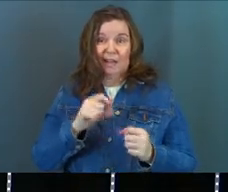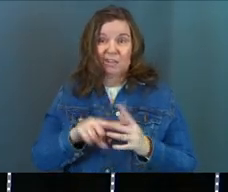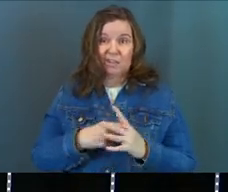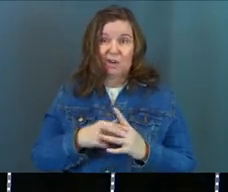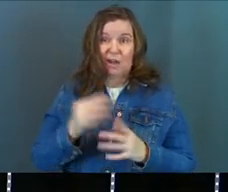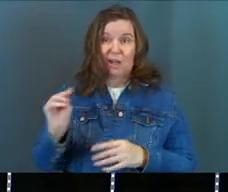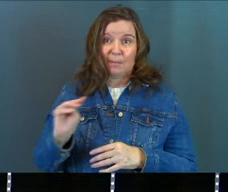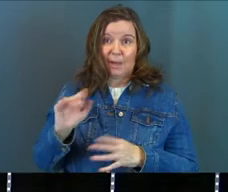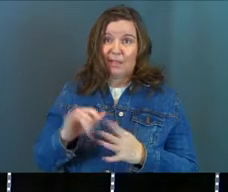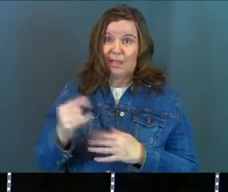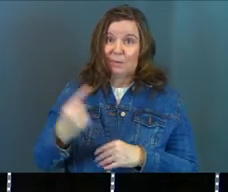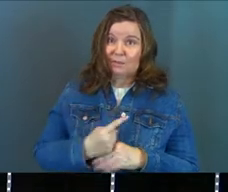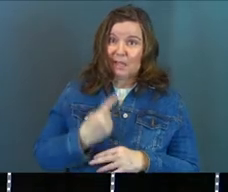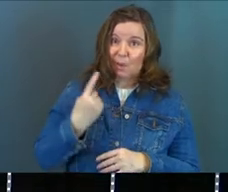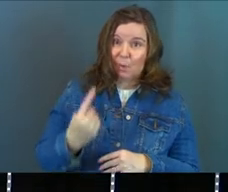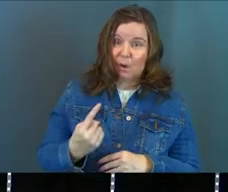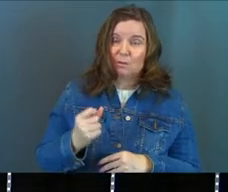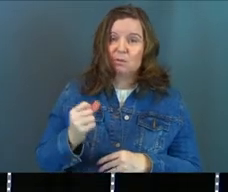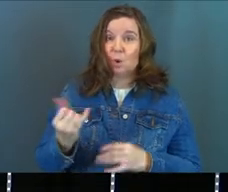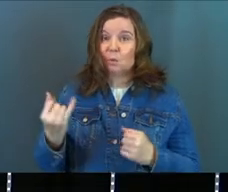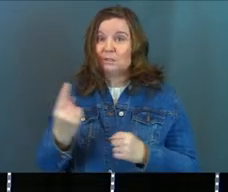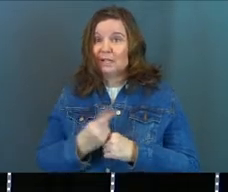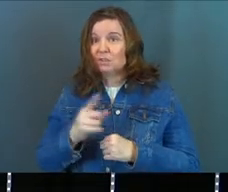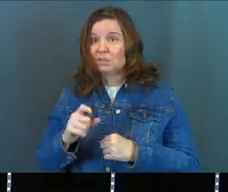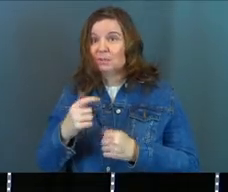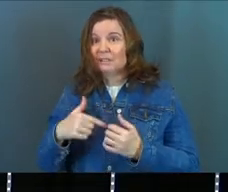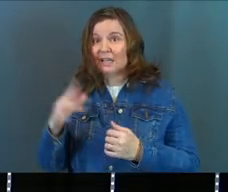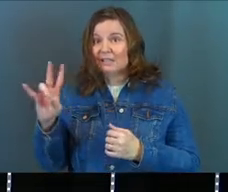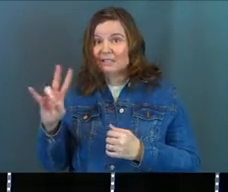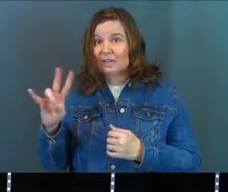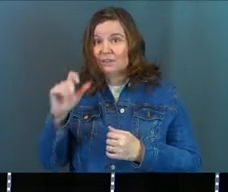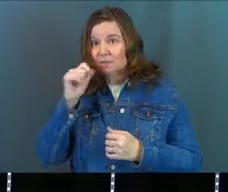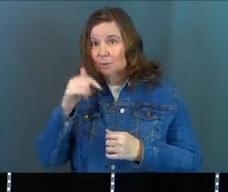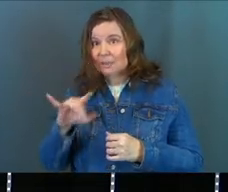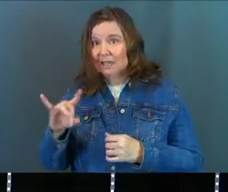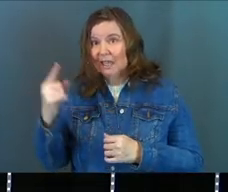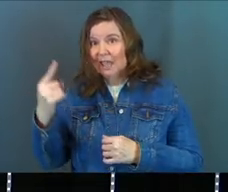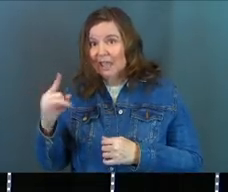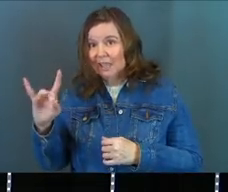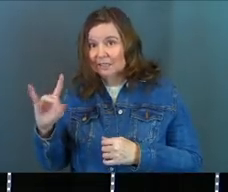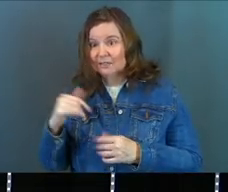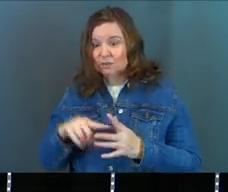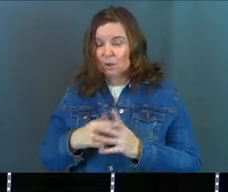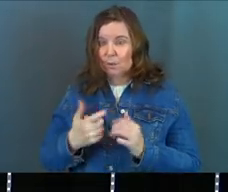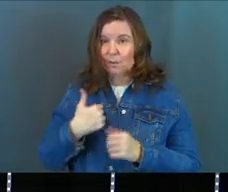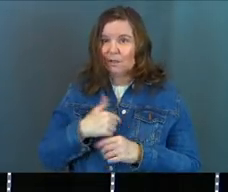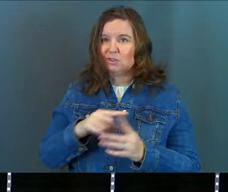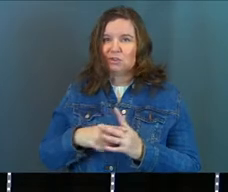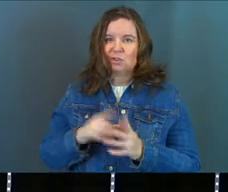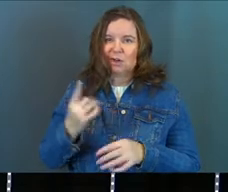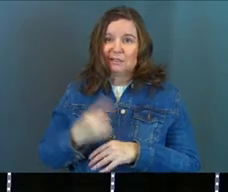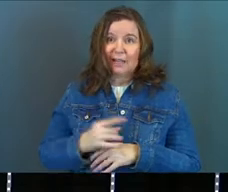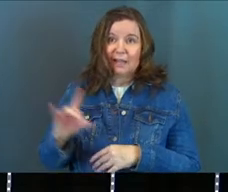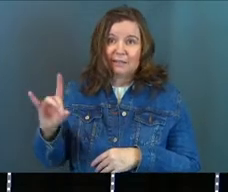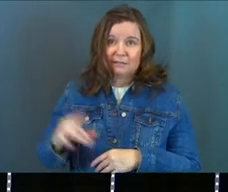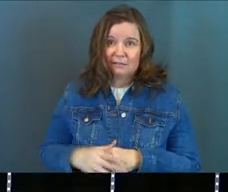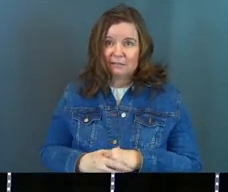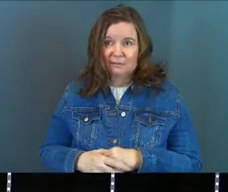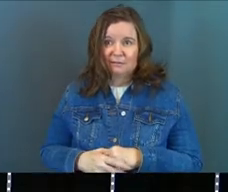I started on Monday, that was day one. And so today should be day seven, tomorrow is day eight. If you're going to start with us, just start at day